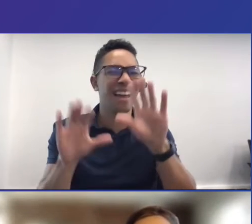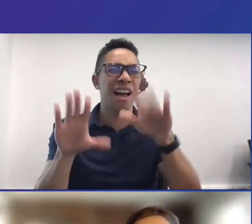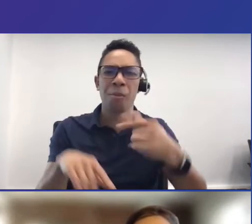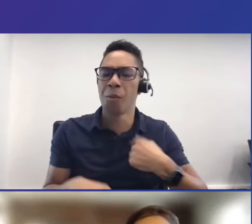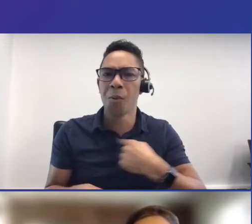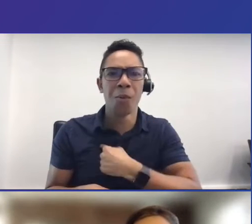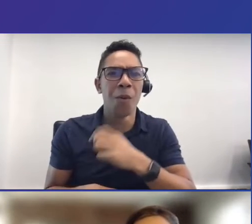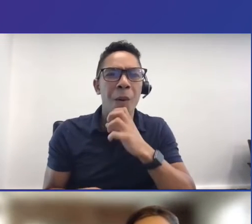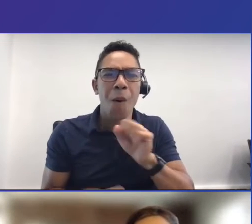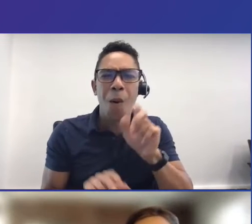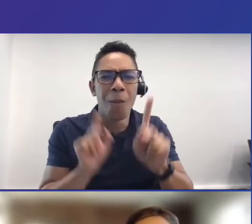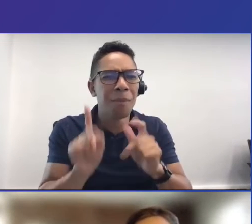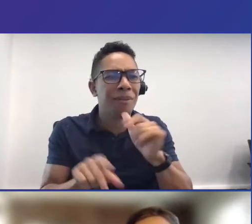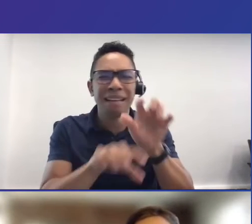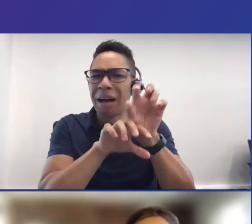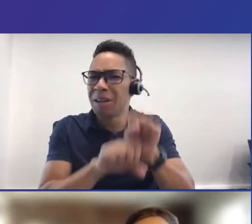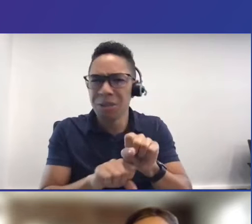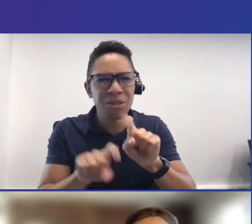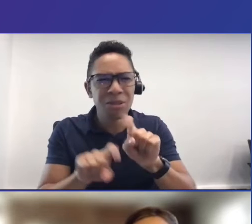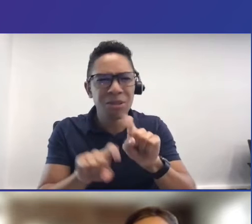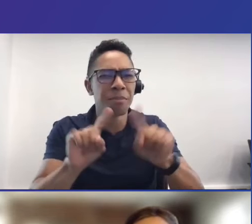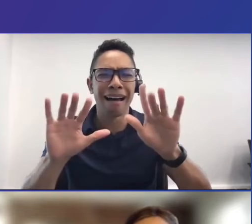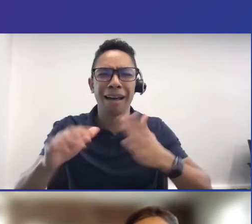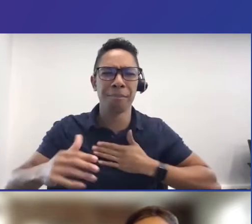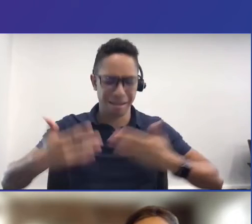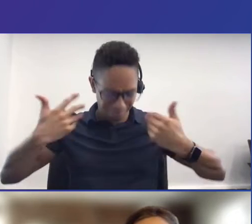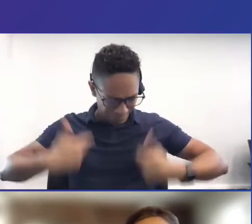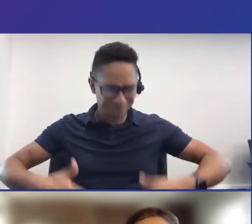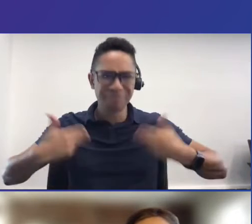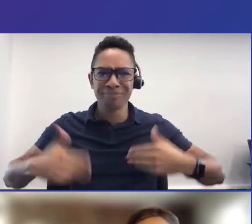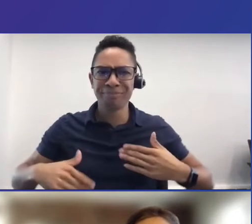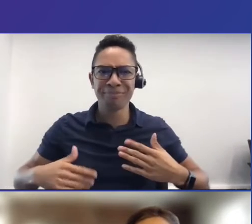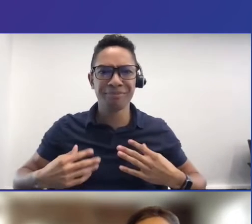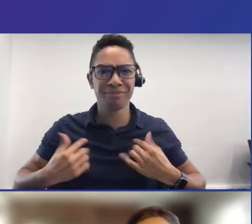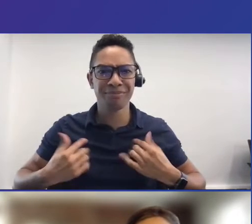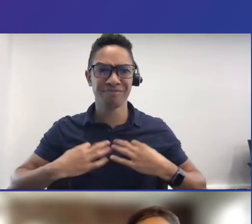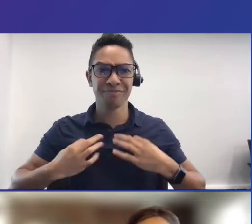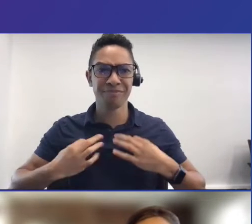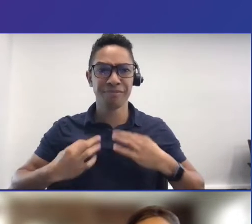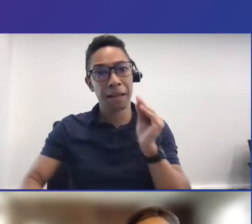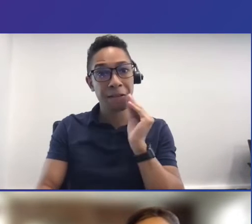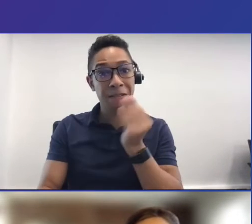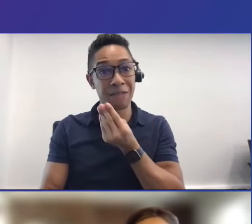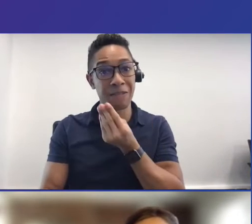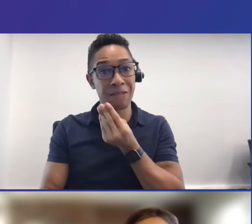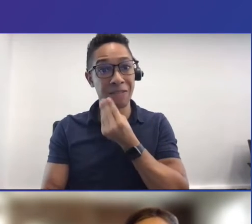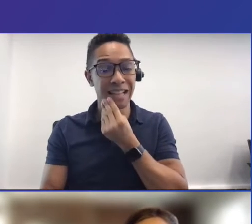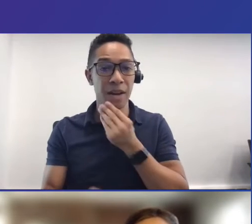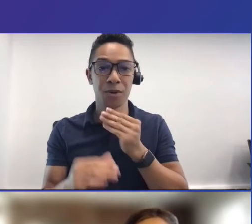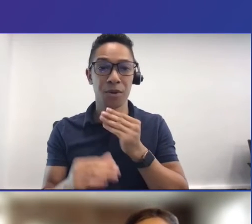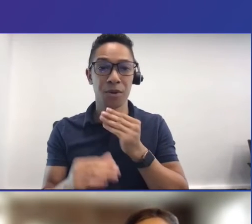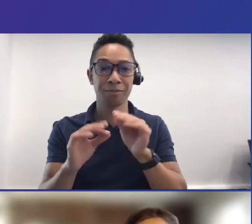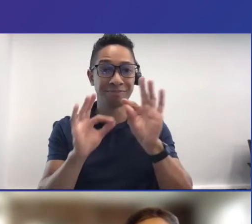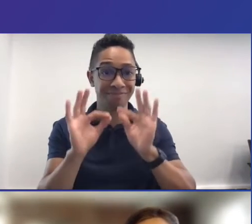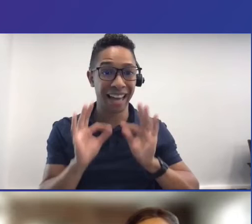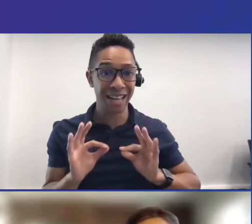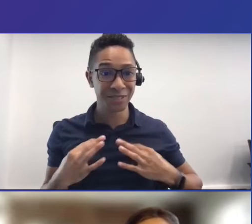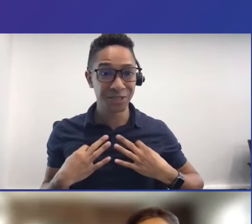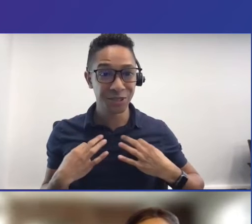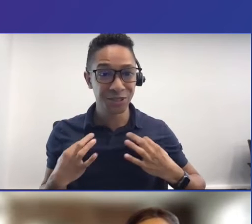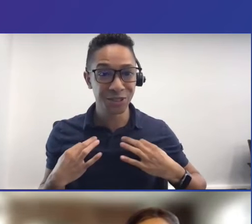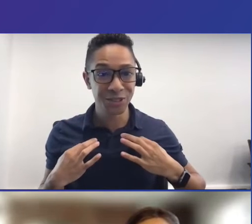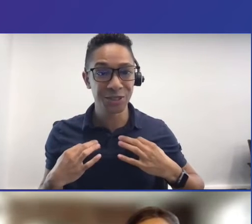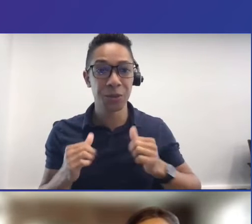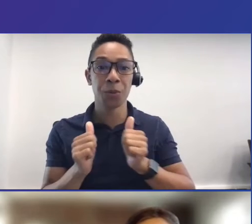not used to this yet, but I'm wearing a flower patterned shirt